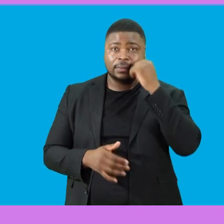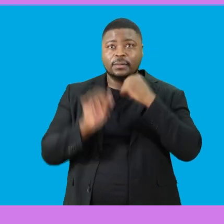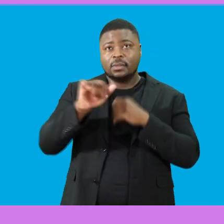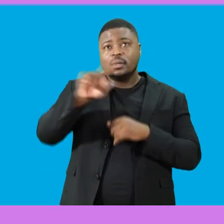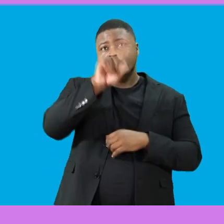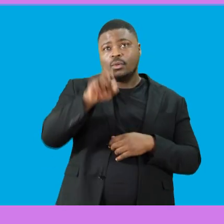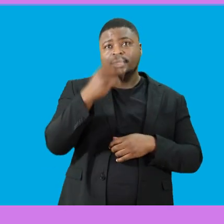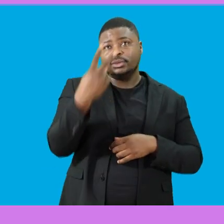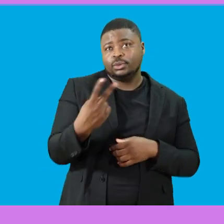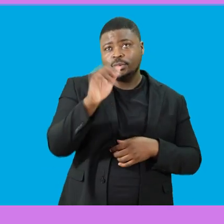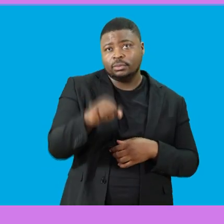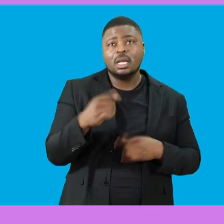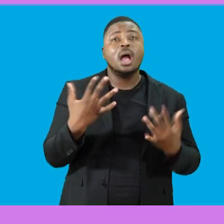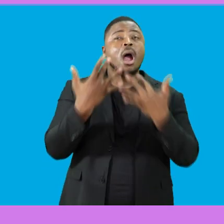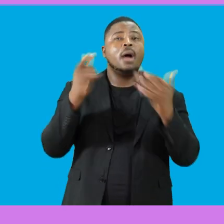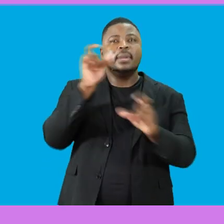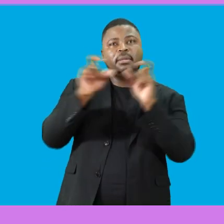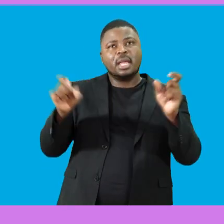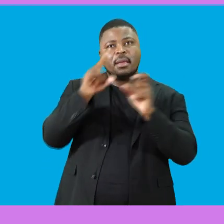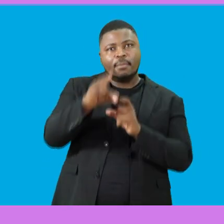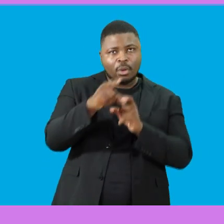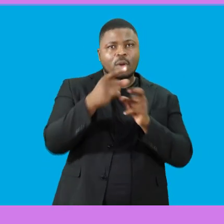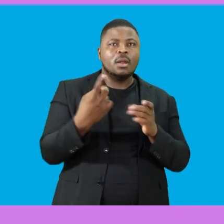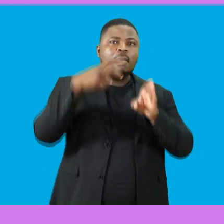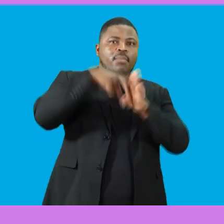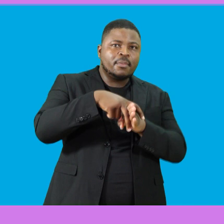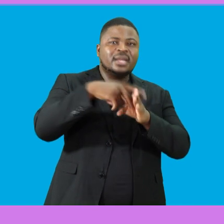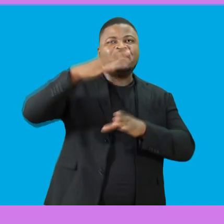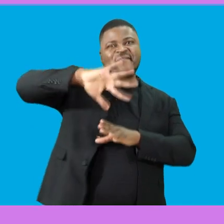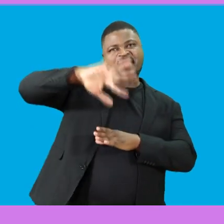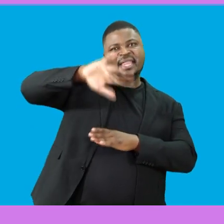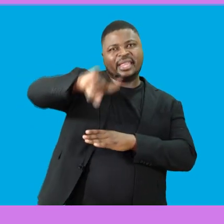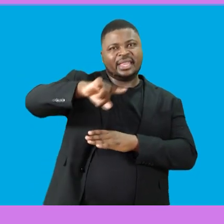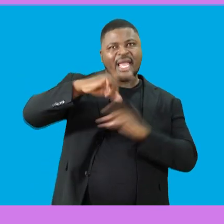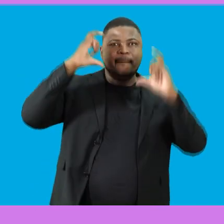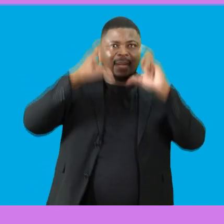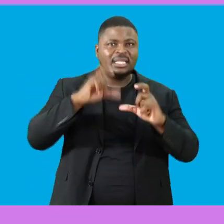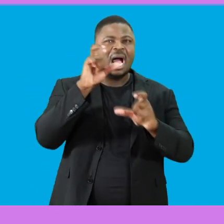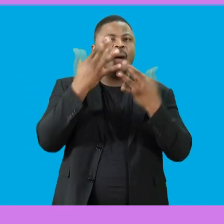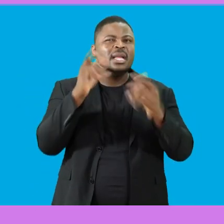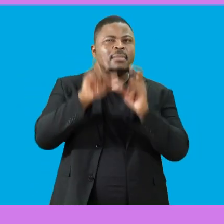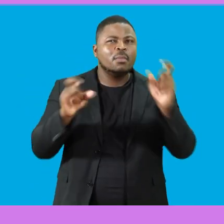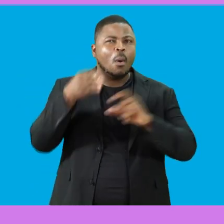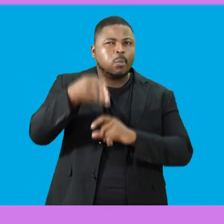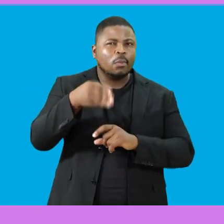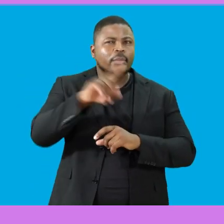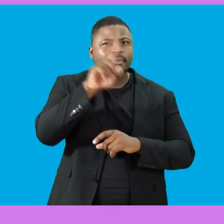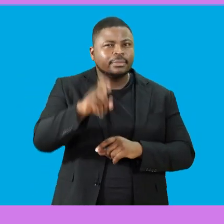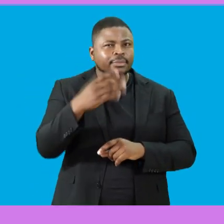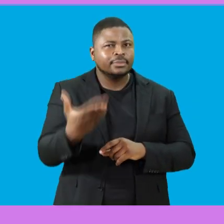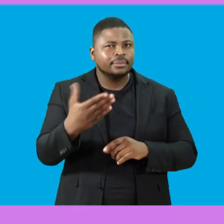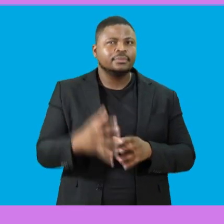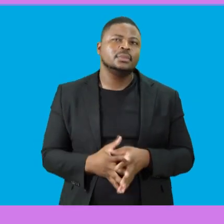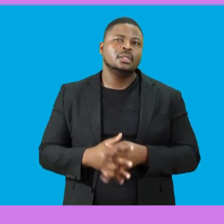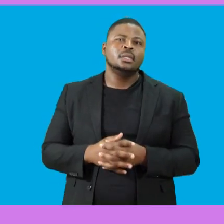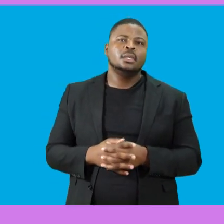Then question 2, how many people were in the 5th bus trip? We check bus number 5. Here is bus trip number 5.